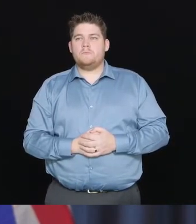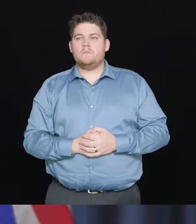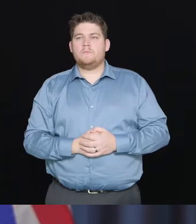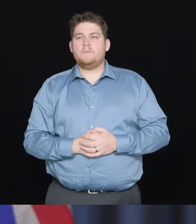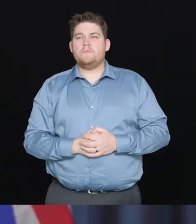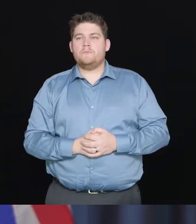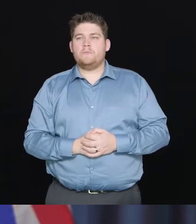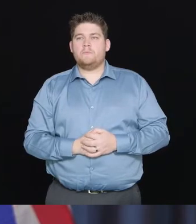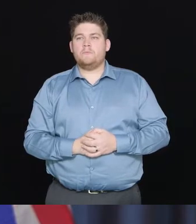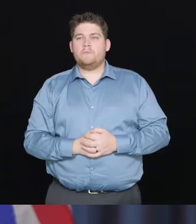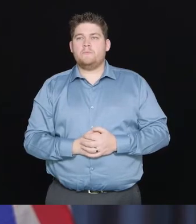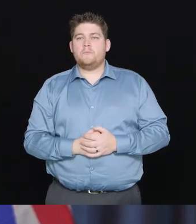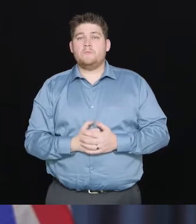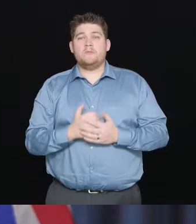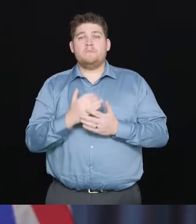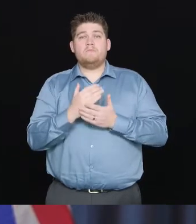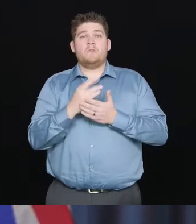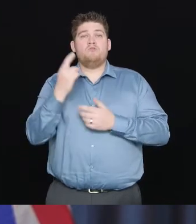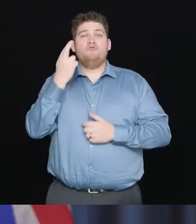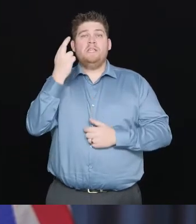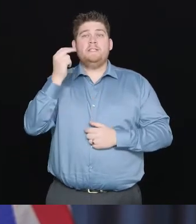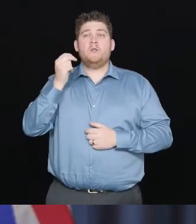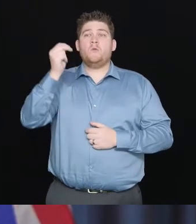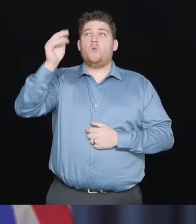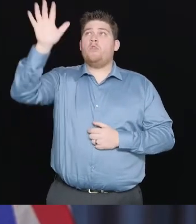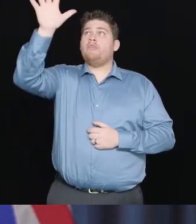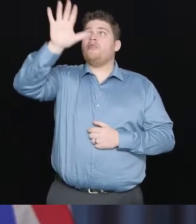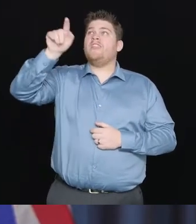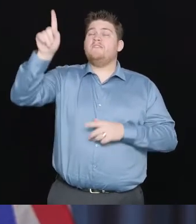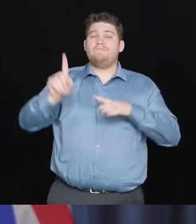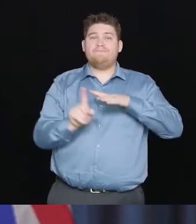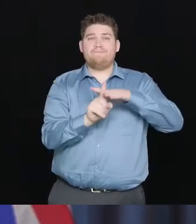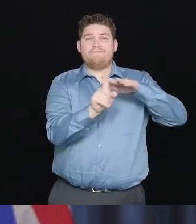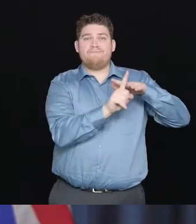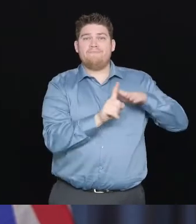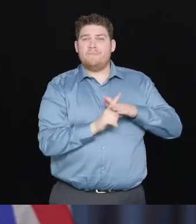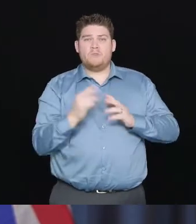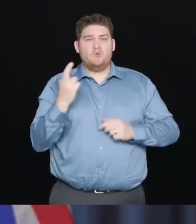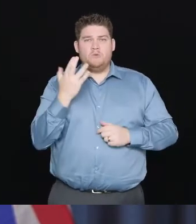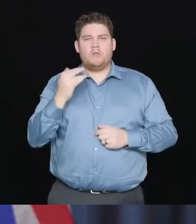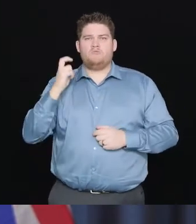Great. Next question comes from Ian Mulgrew at Post Media. Go ahead, Ian.